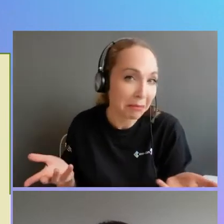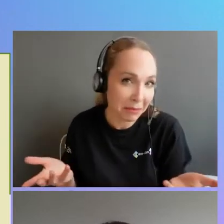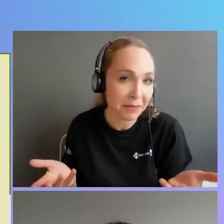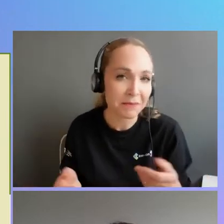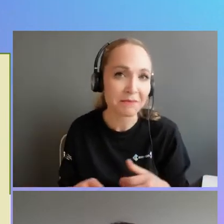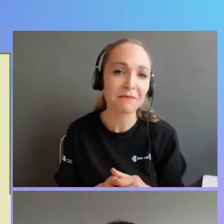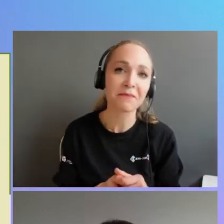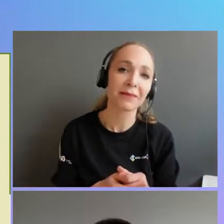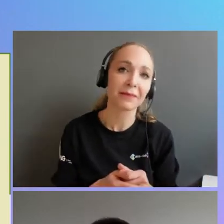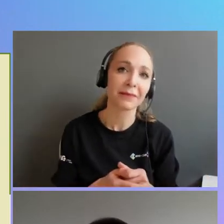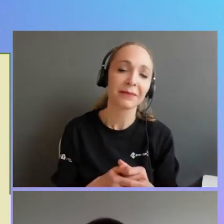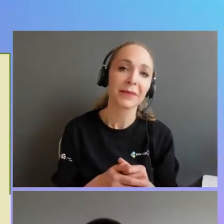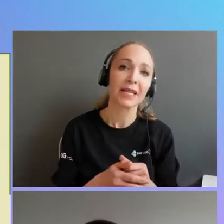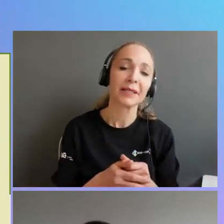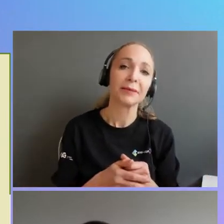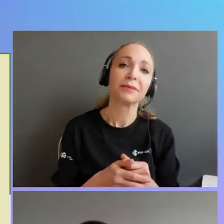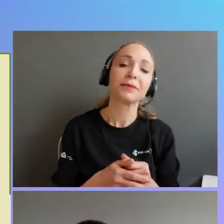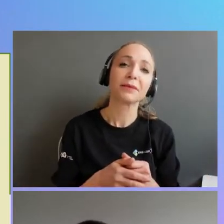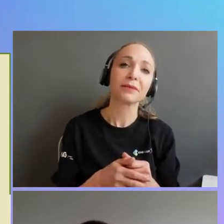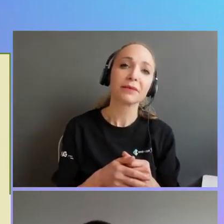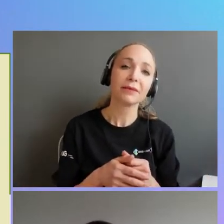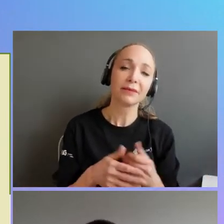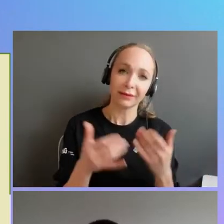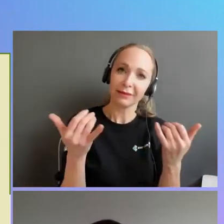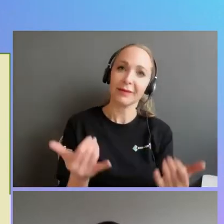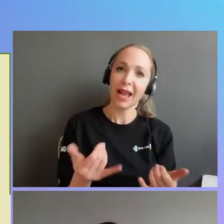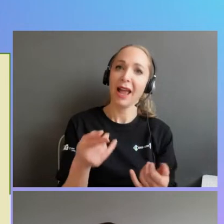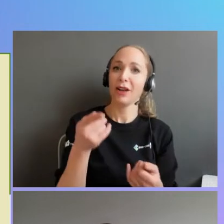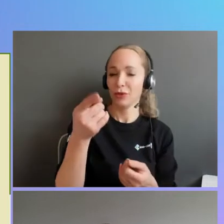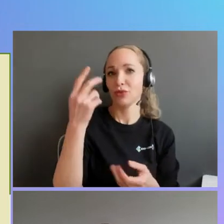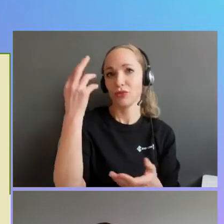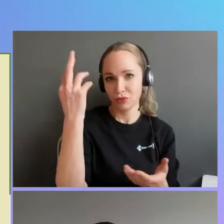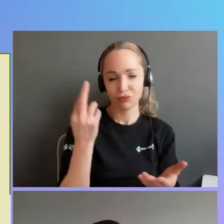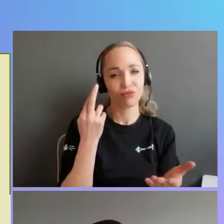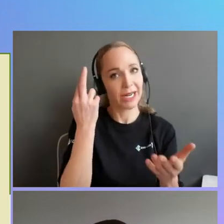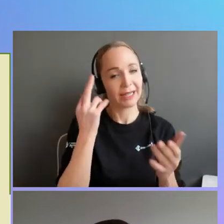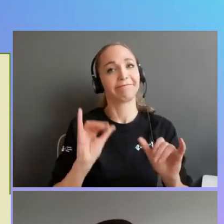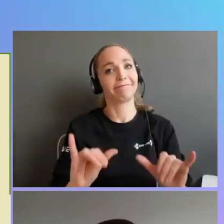With this in mind, with this granularity and isolated